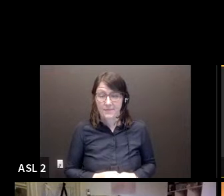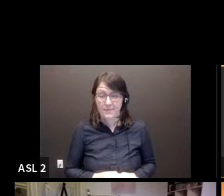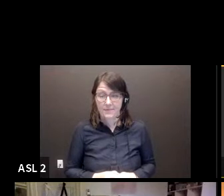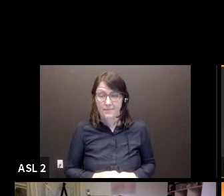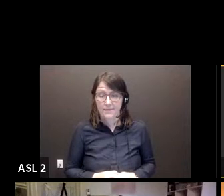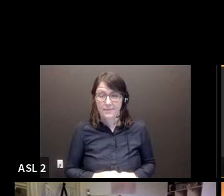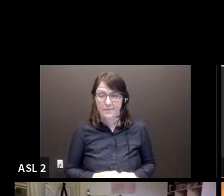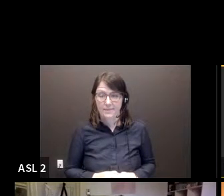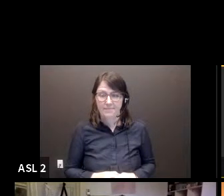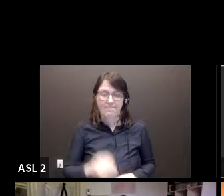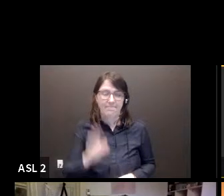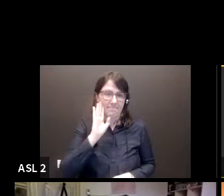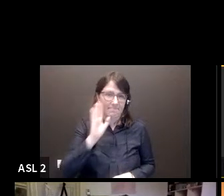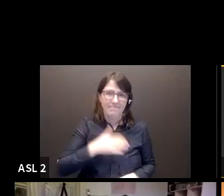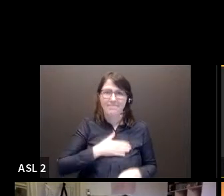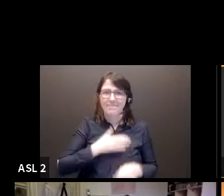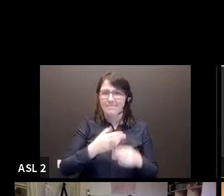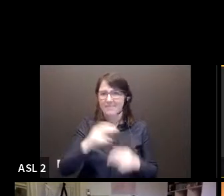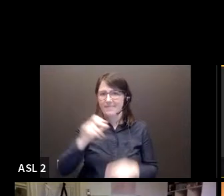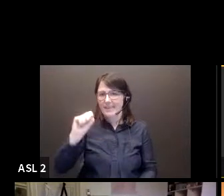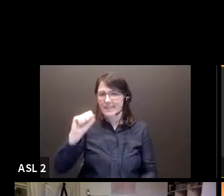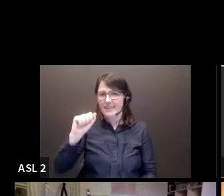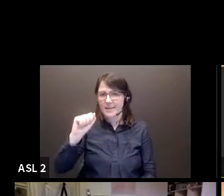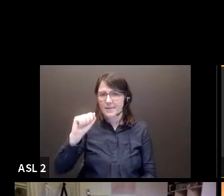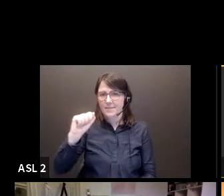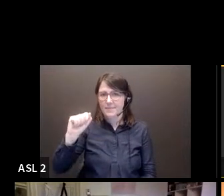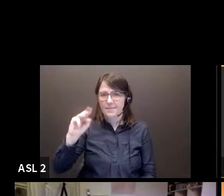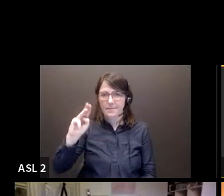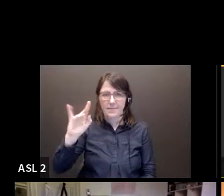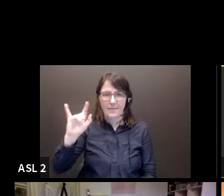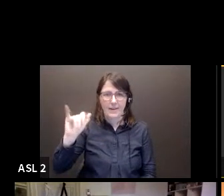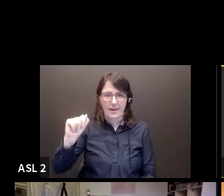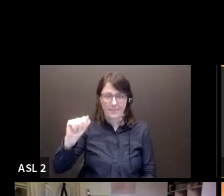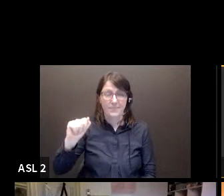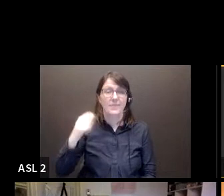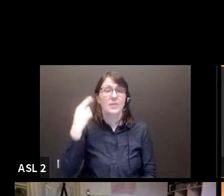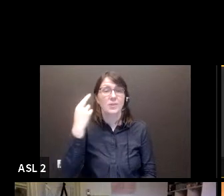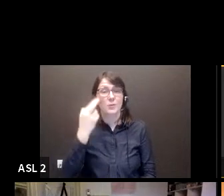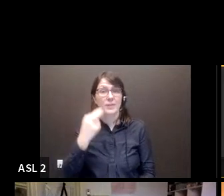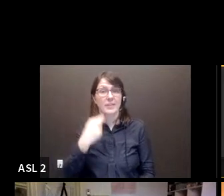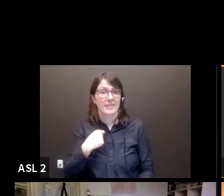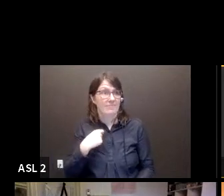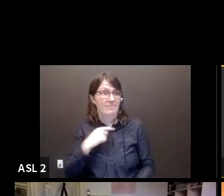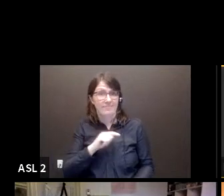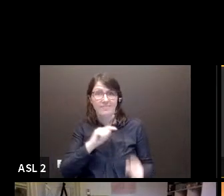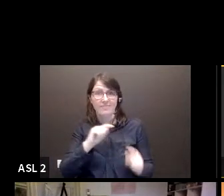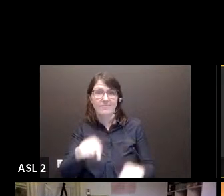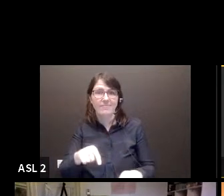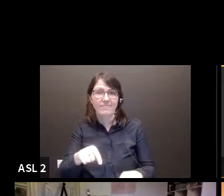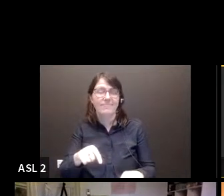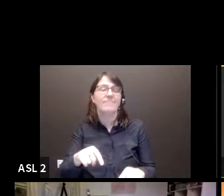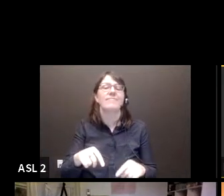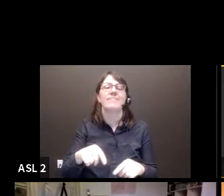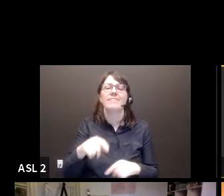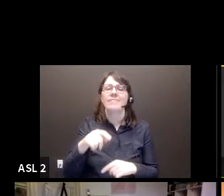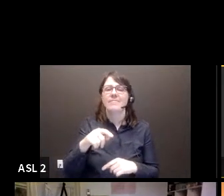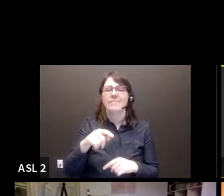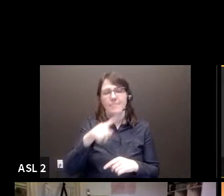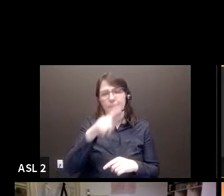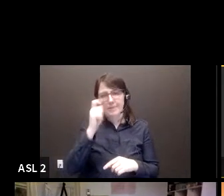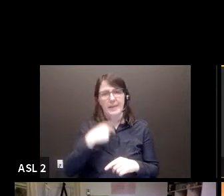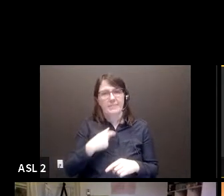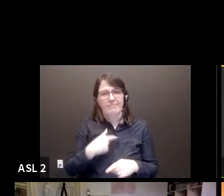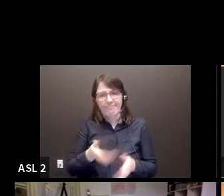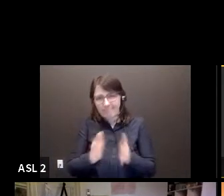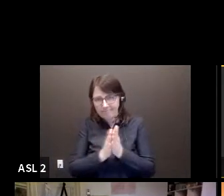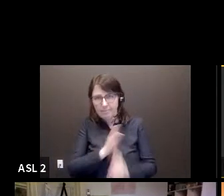okay so hi my name is sonia and i'm here to talk um about i'm here to talk to this board about voting against the proposed